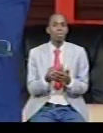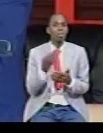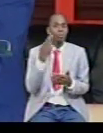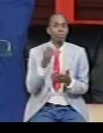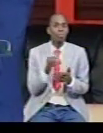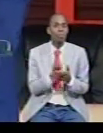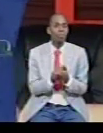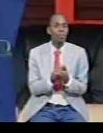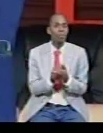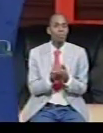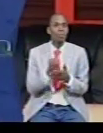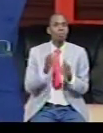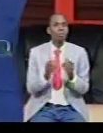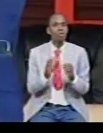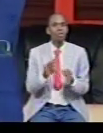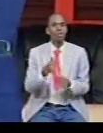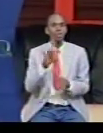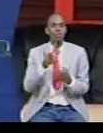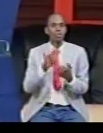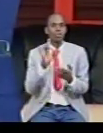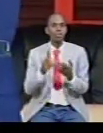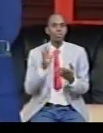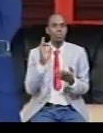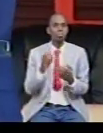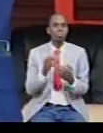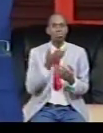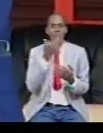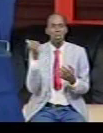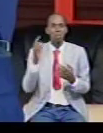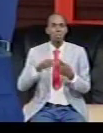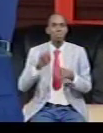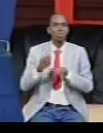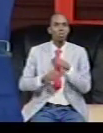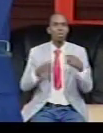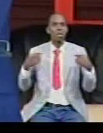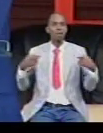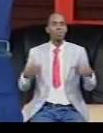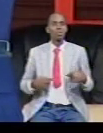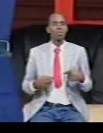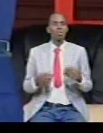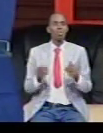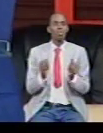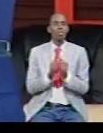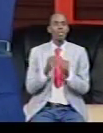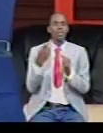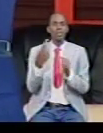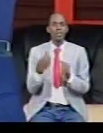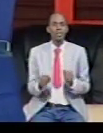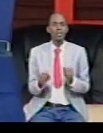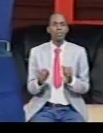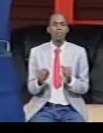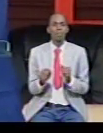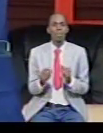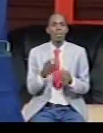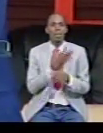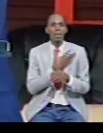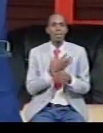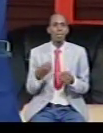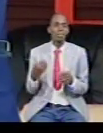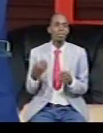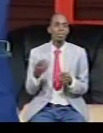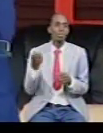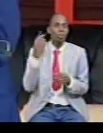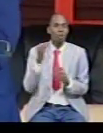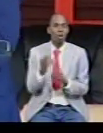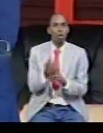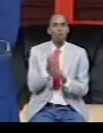greater riches than the treasures of Egypt. All the treasures of Egypt he could have gained, he could have held on